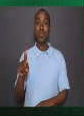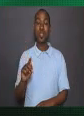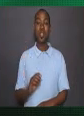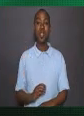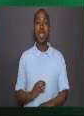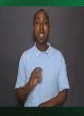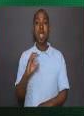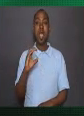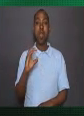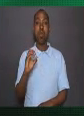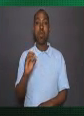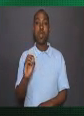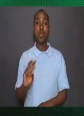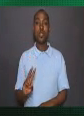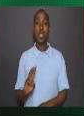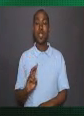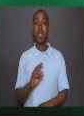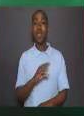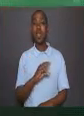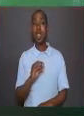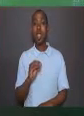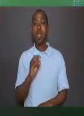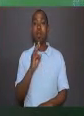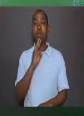dioxide, and water.